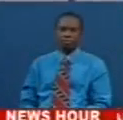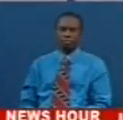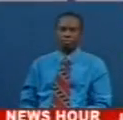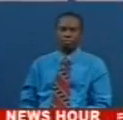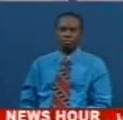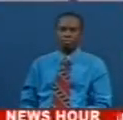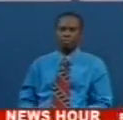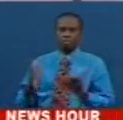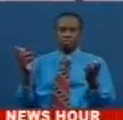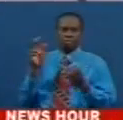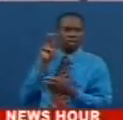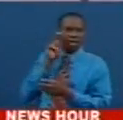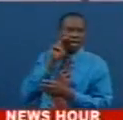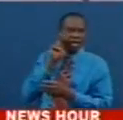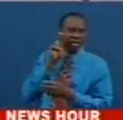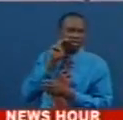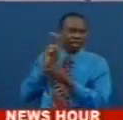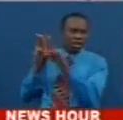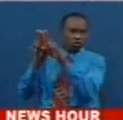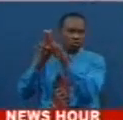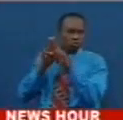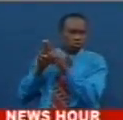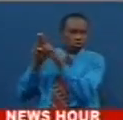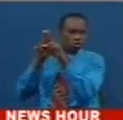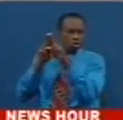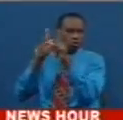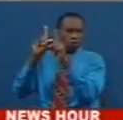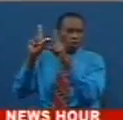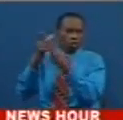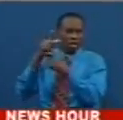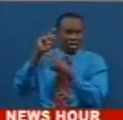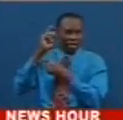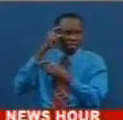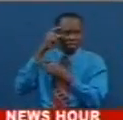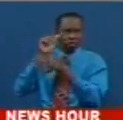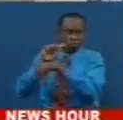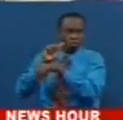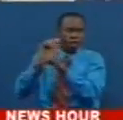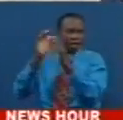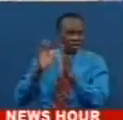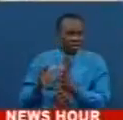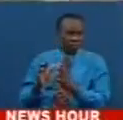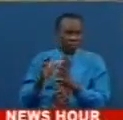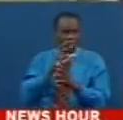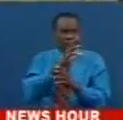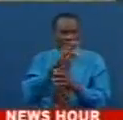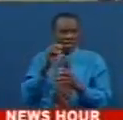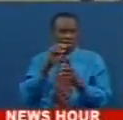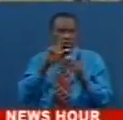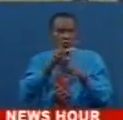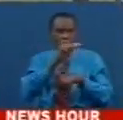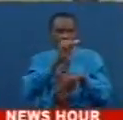Oshun State Chapter of the Nigerian Union of Local Government Employees and the Local Government Workers' Union of Ghana met